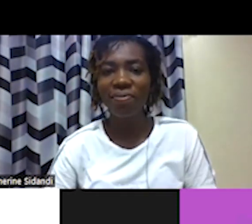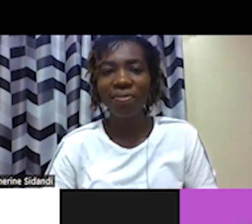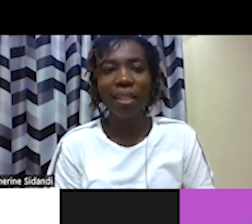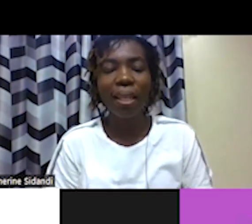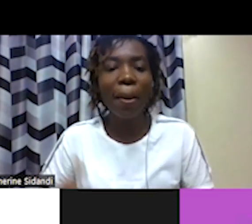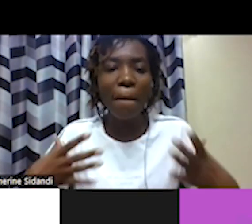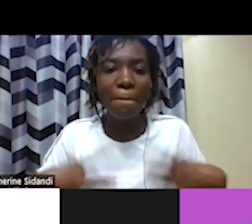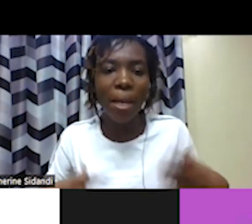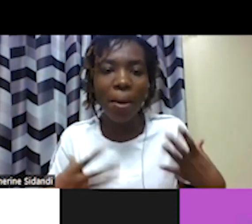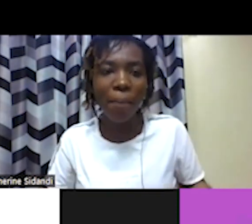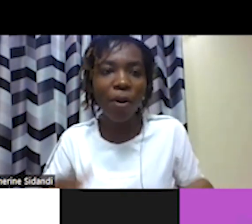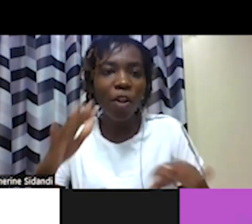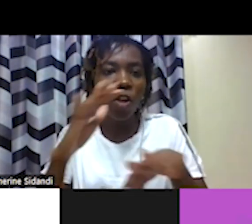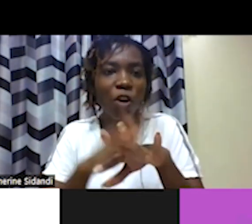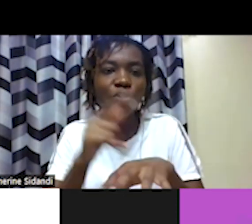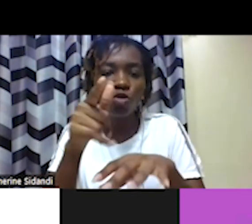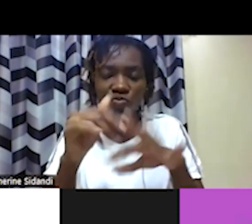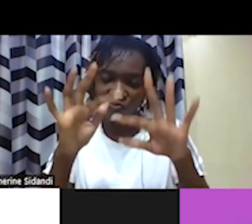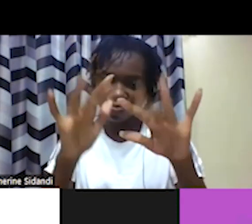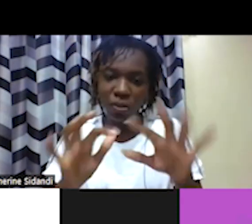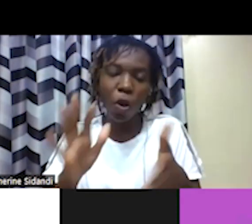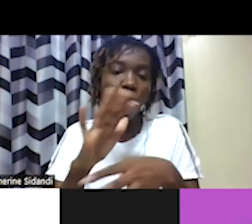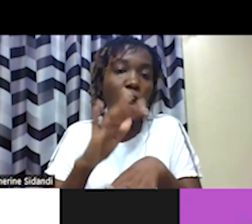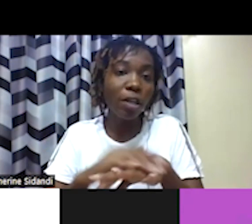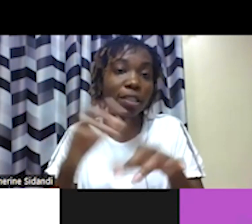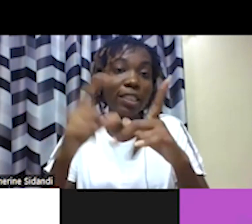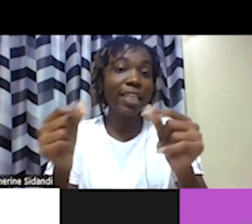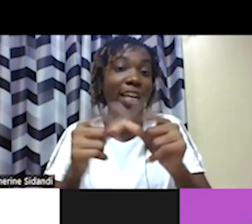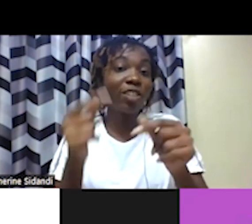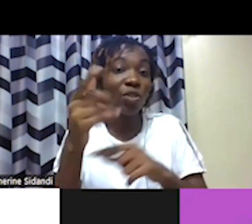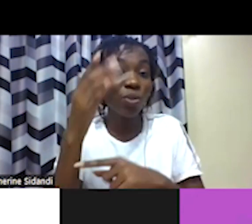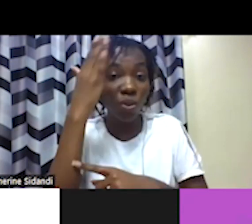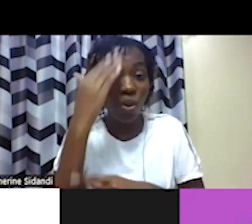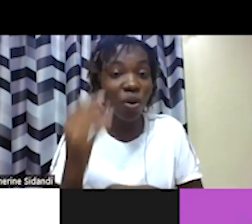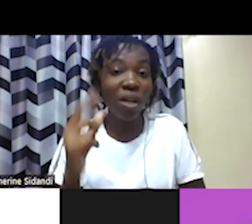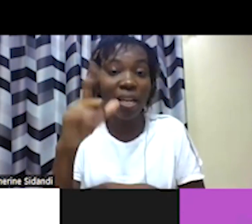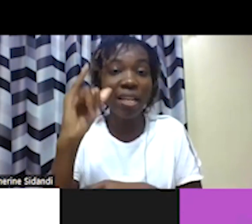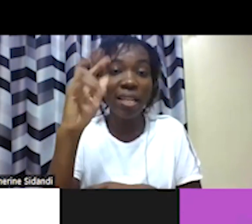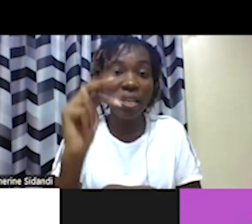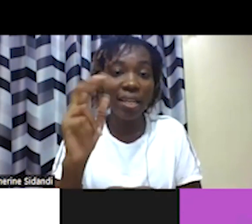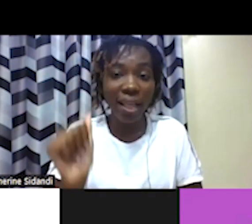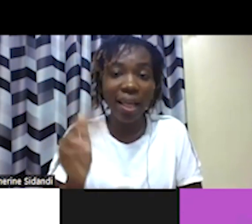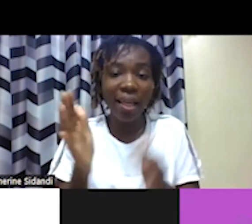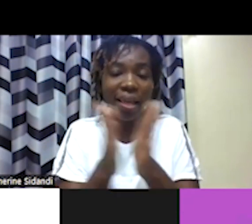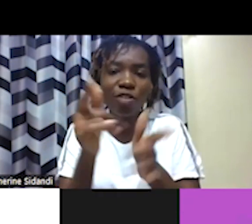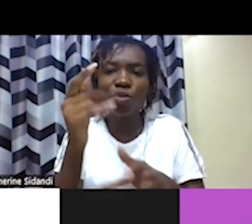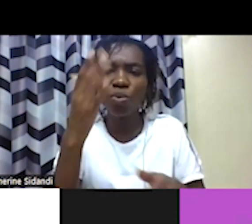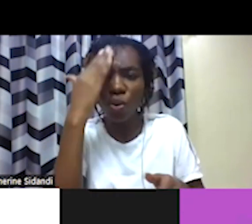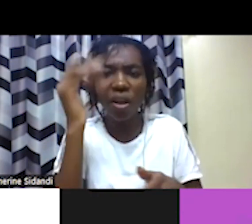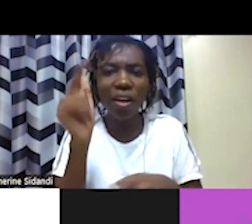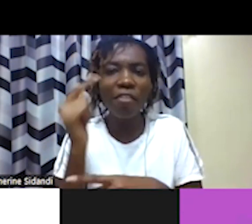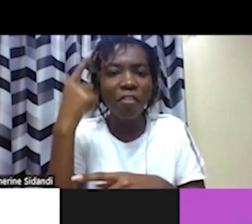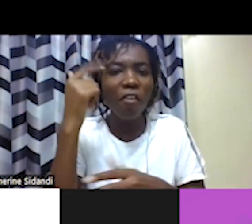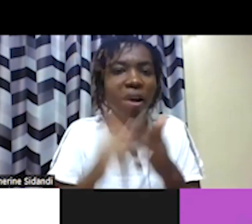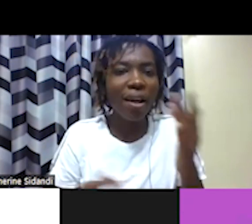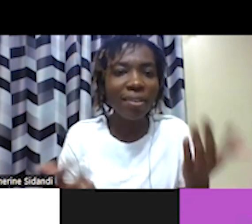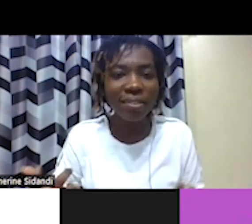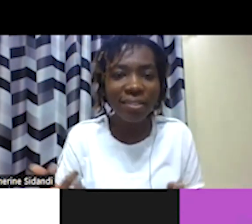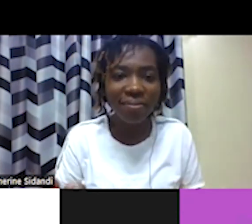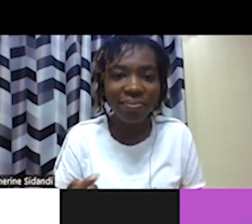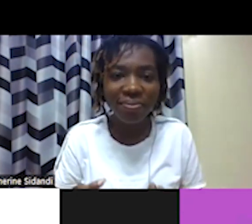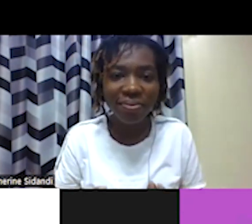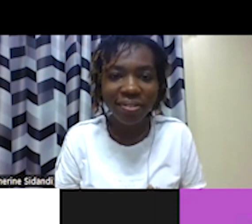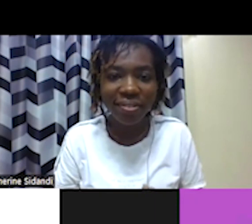on the, you can type on the chat. Do you know Linah Jebii Kilimo, and what do you know her for? I see Edward Wangeshi